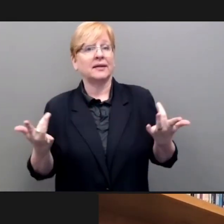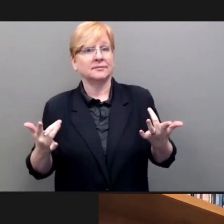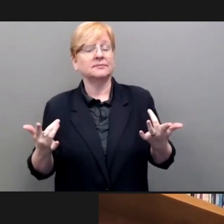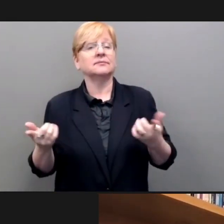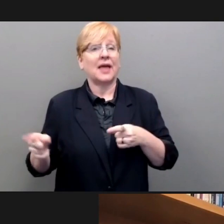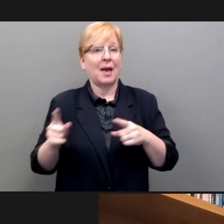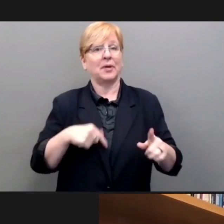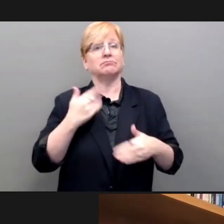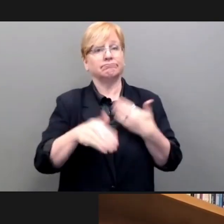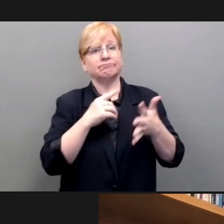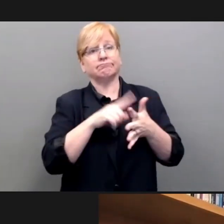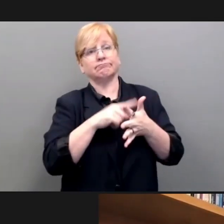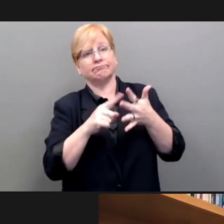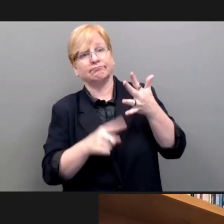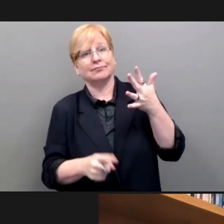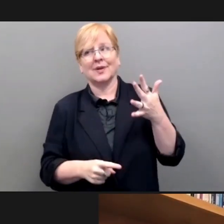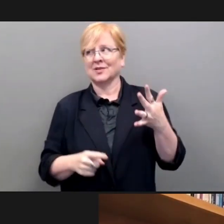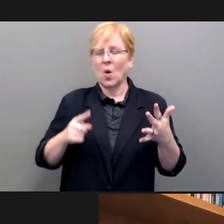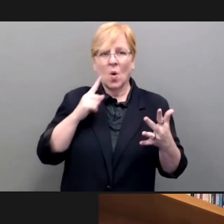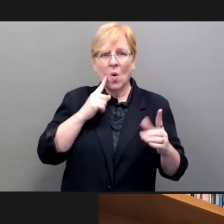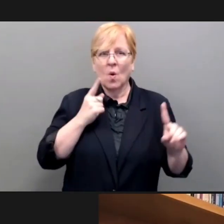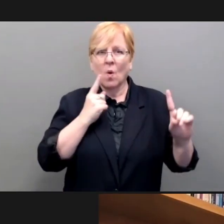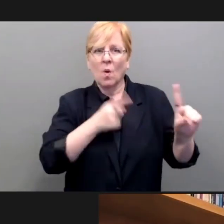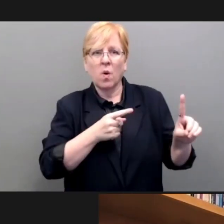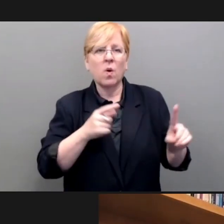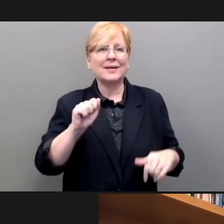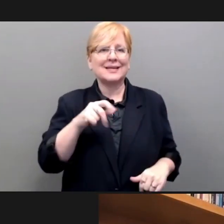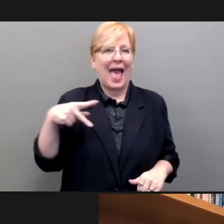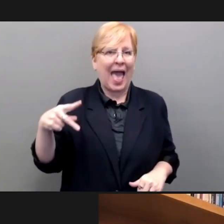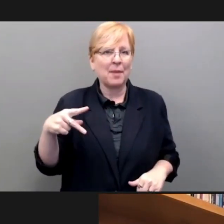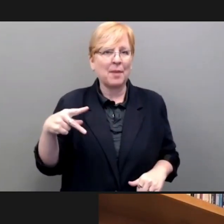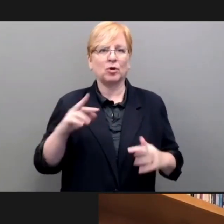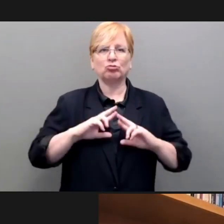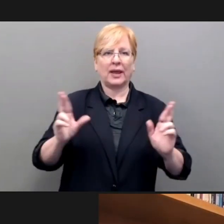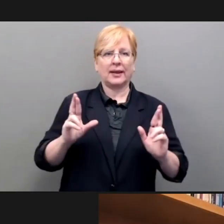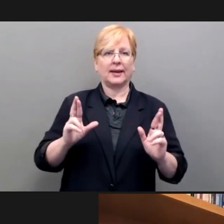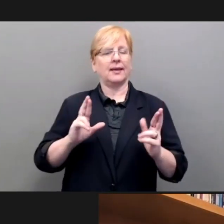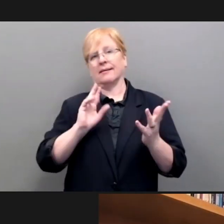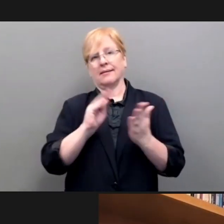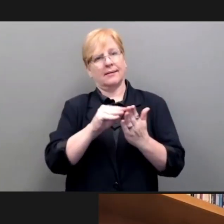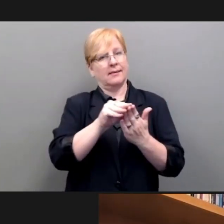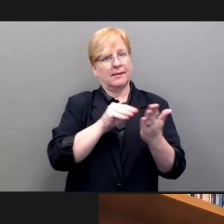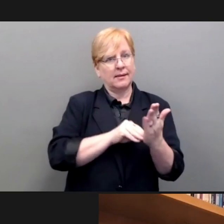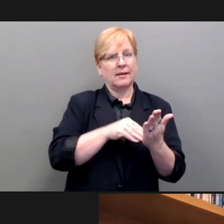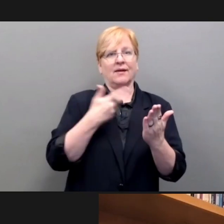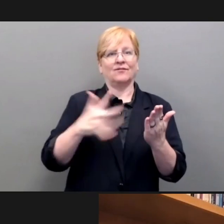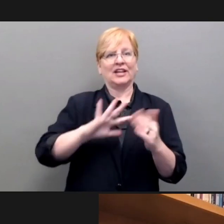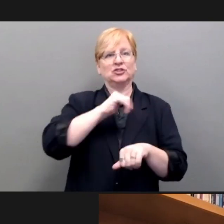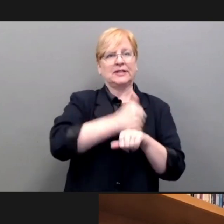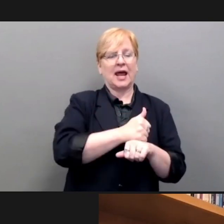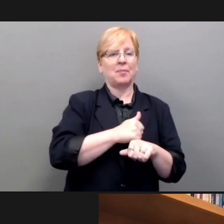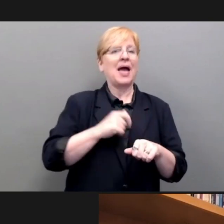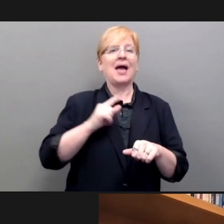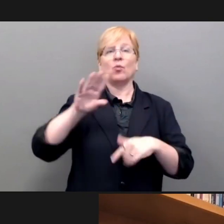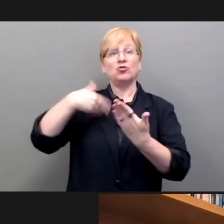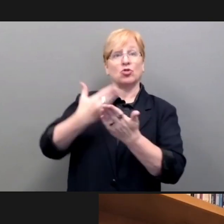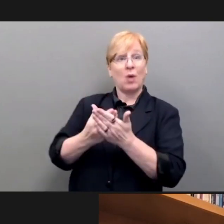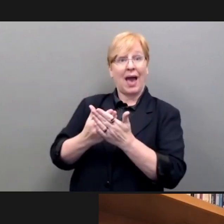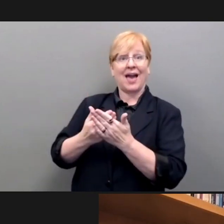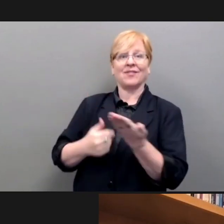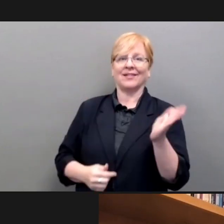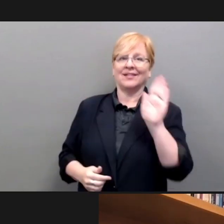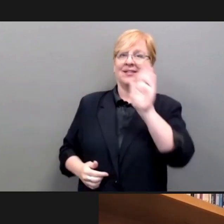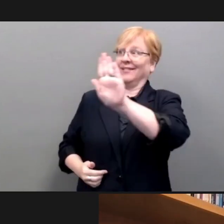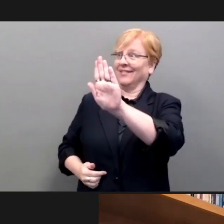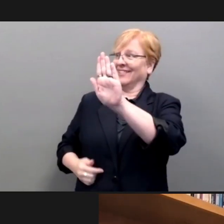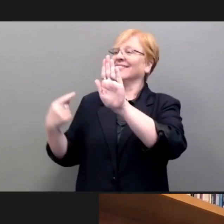available and showable, and they can just move right through. And that's what I have so far. And as we get more